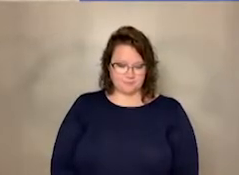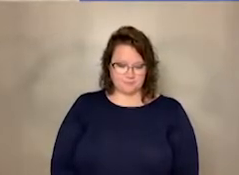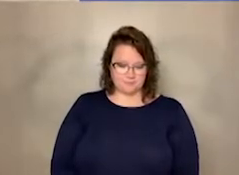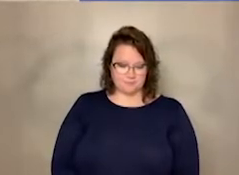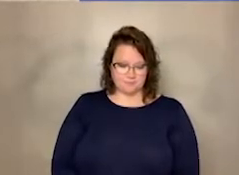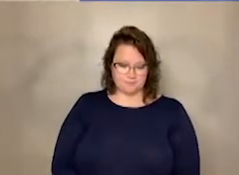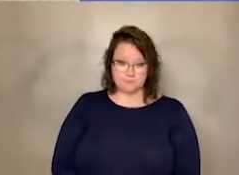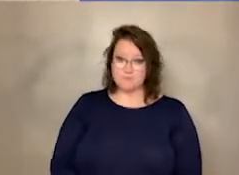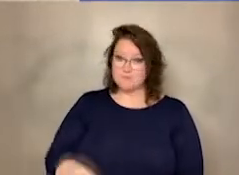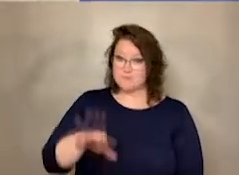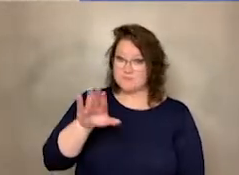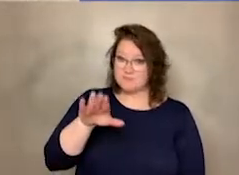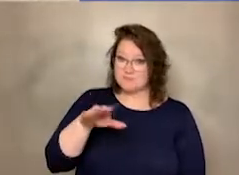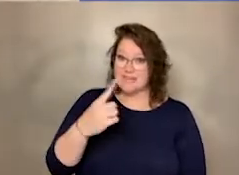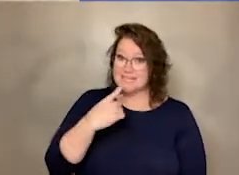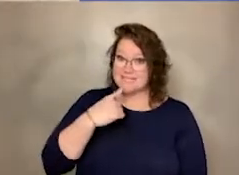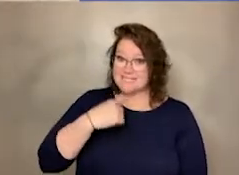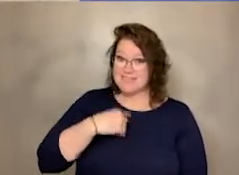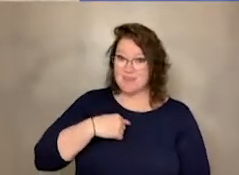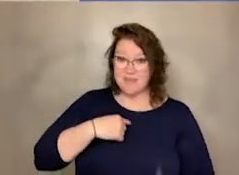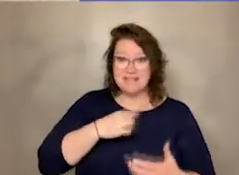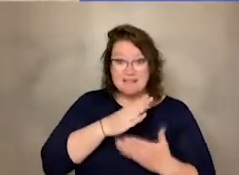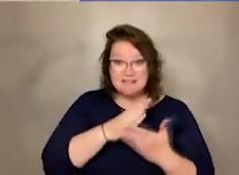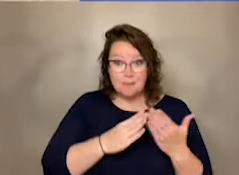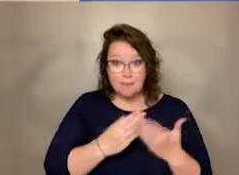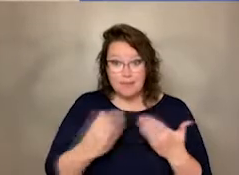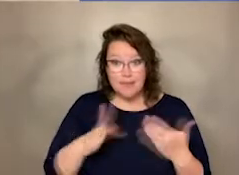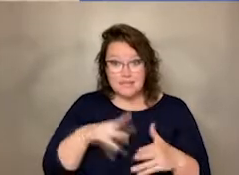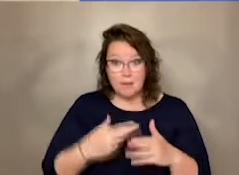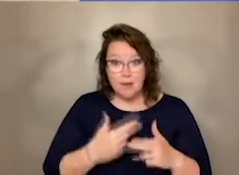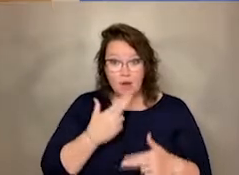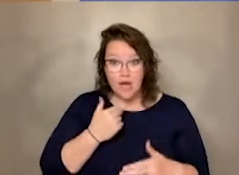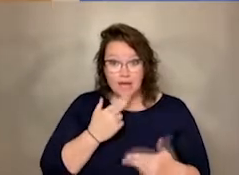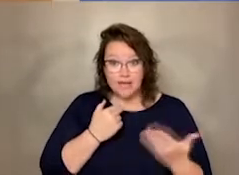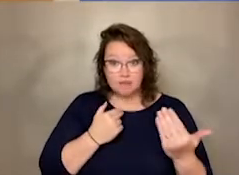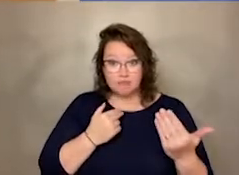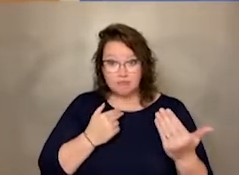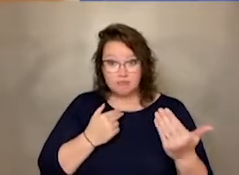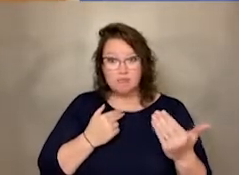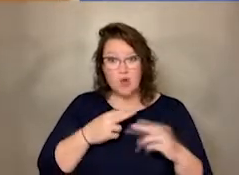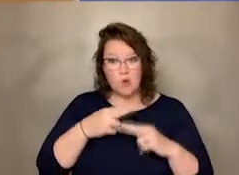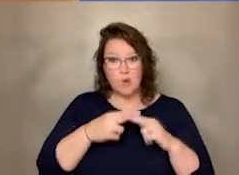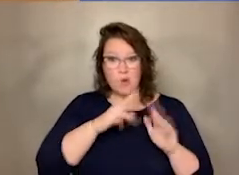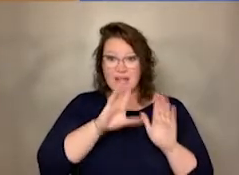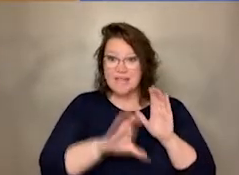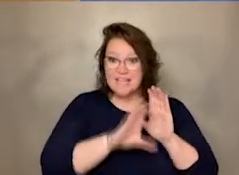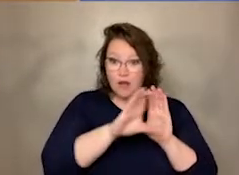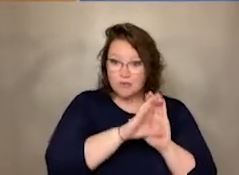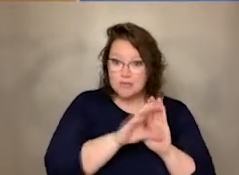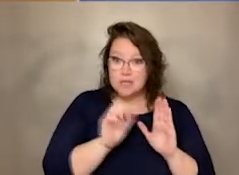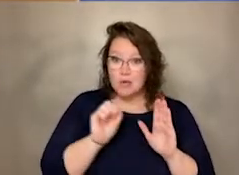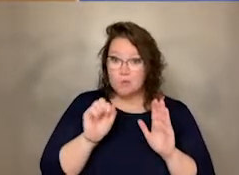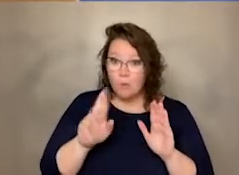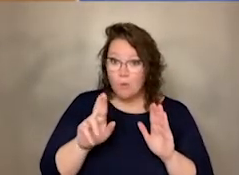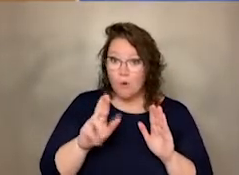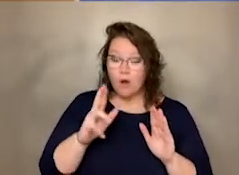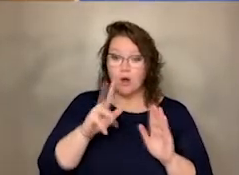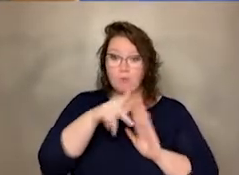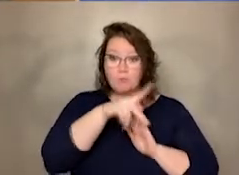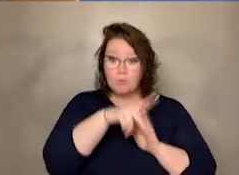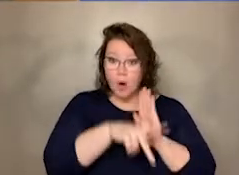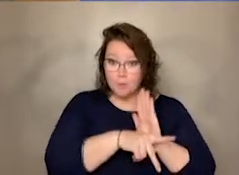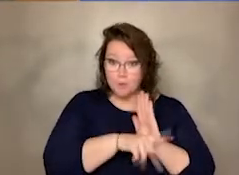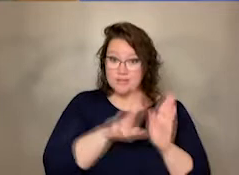Can you tell me some things about honey? These are called characteristics or properties.